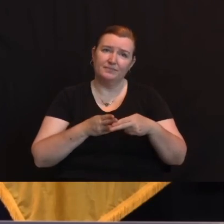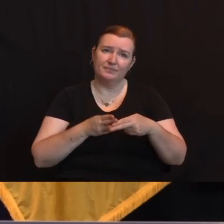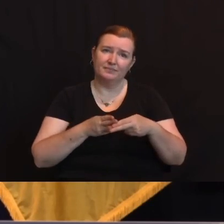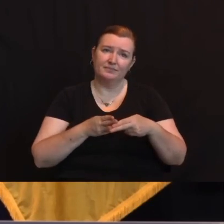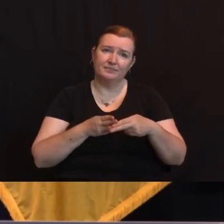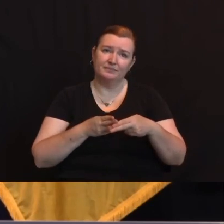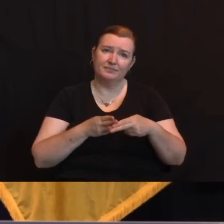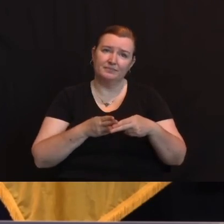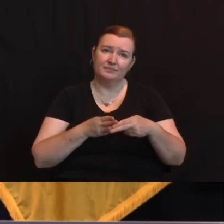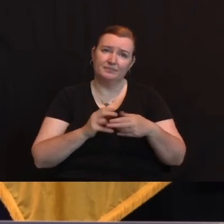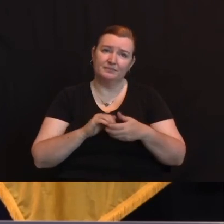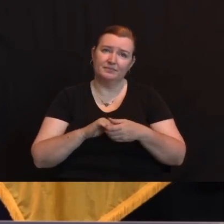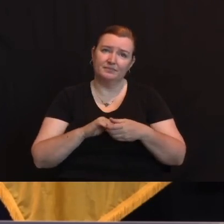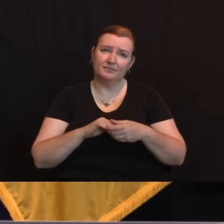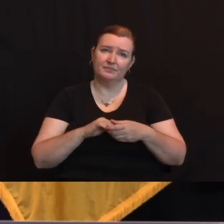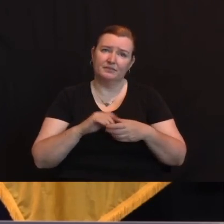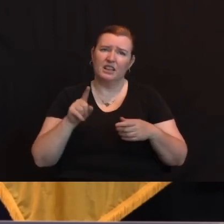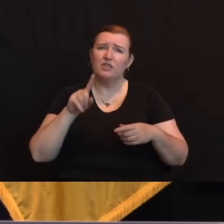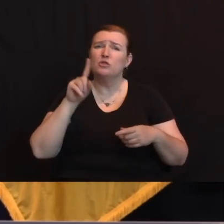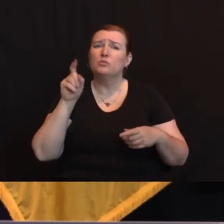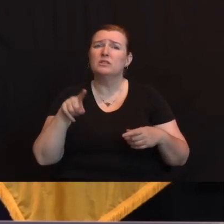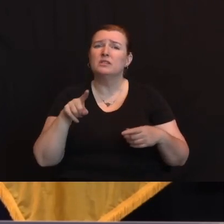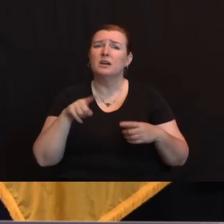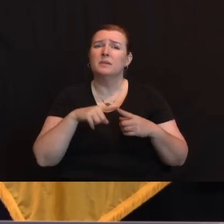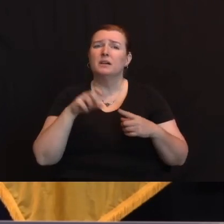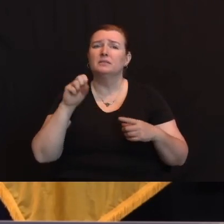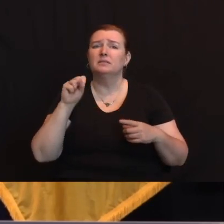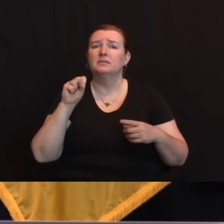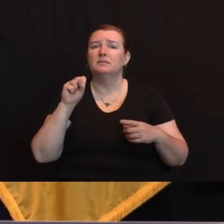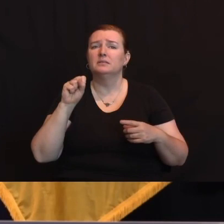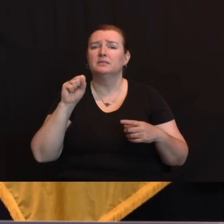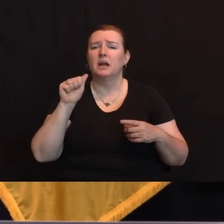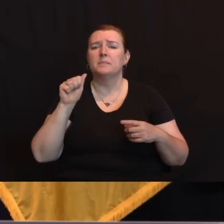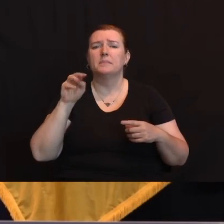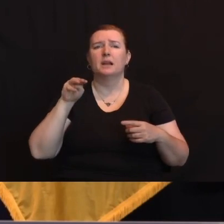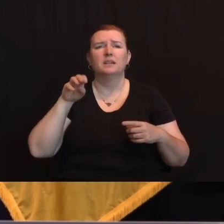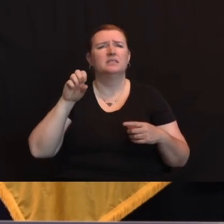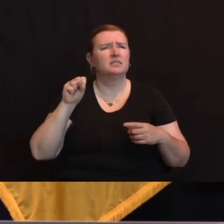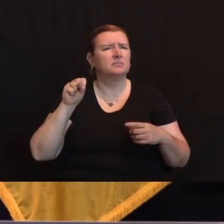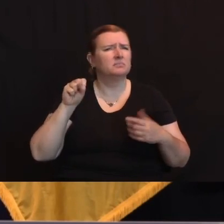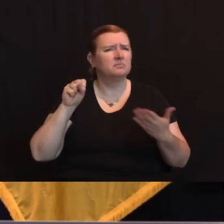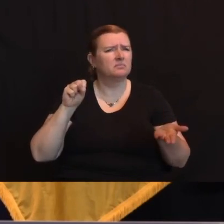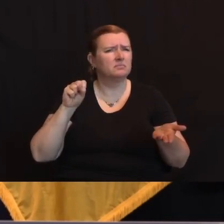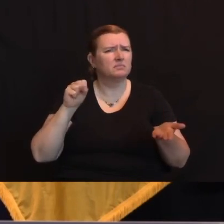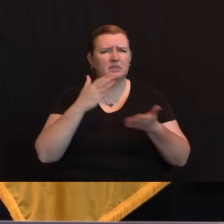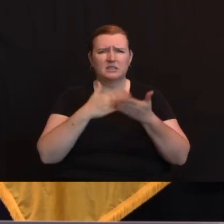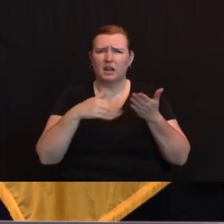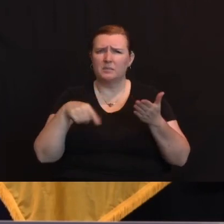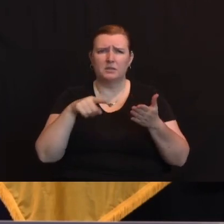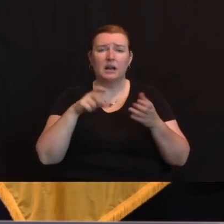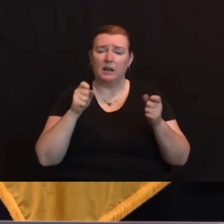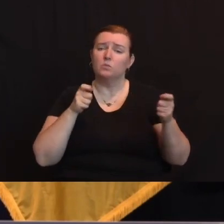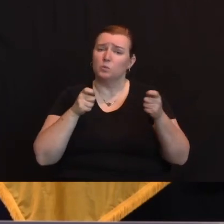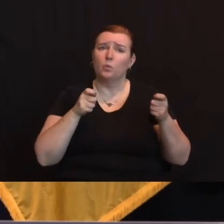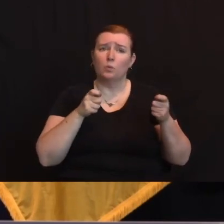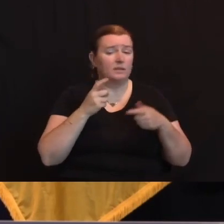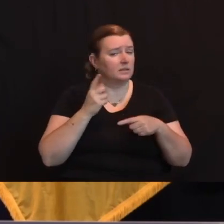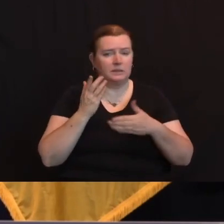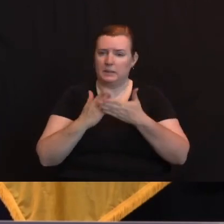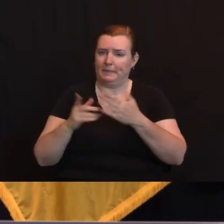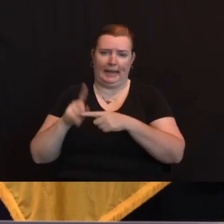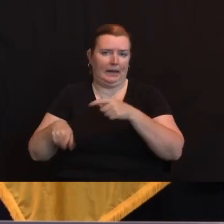us. Some of those are within our control. Some of them are outside of our control. So we have to pray and hope for the